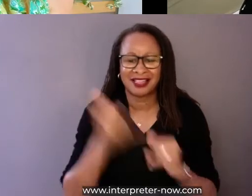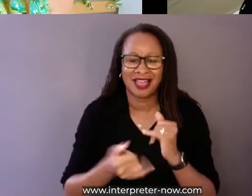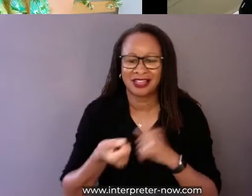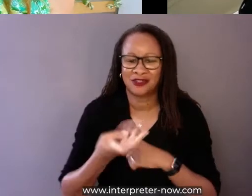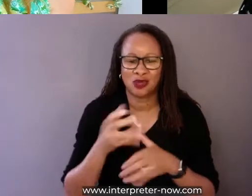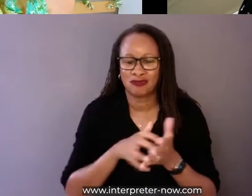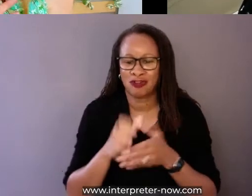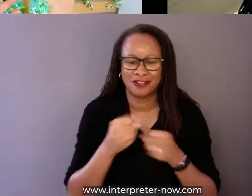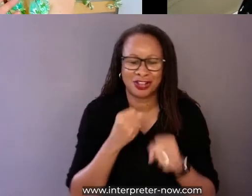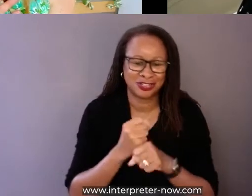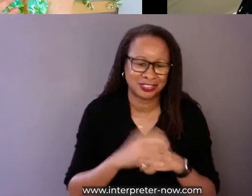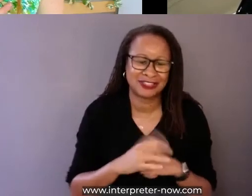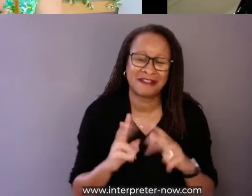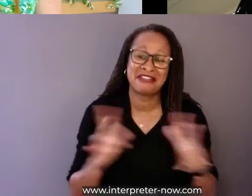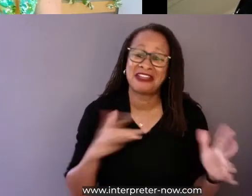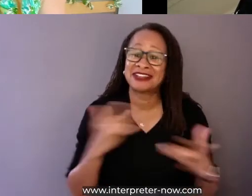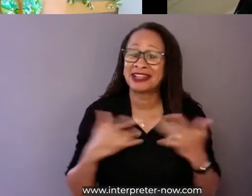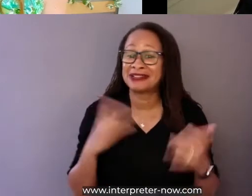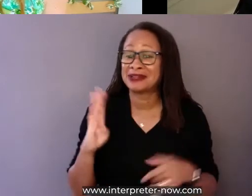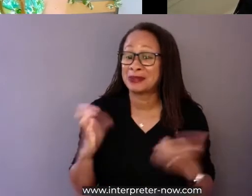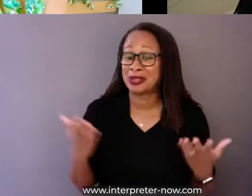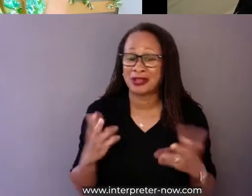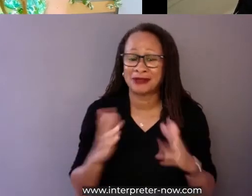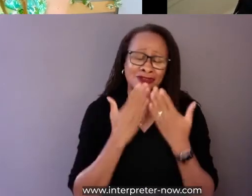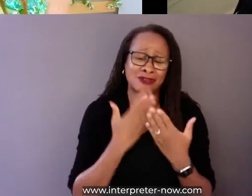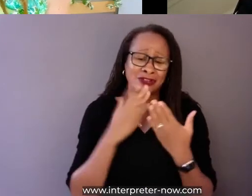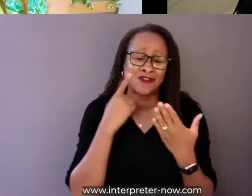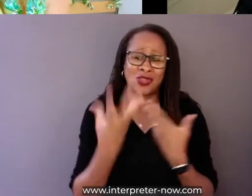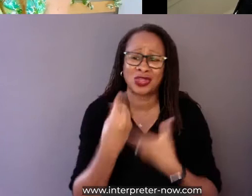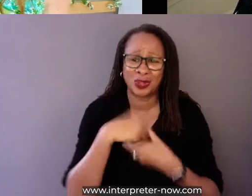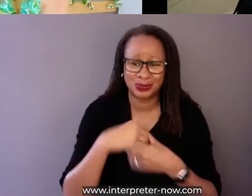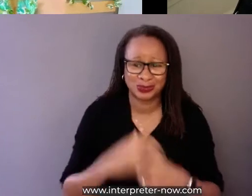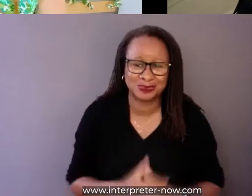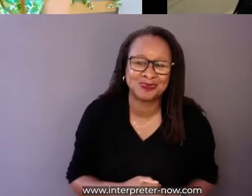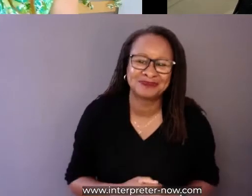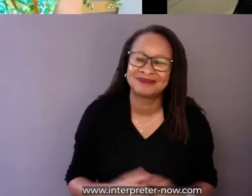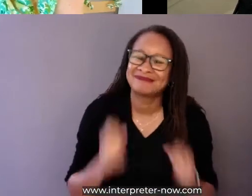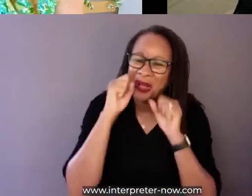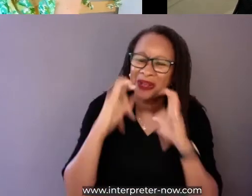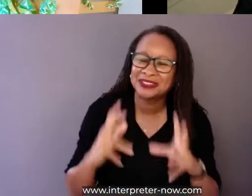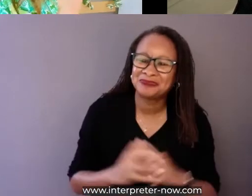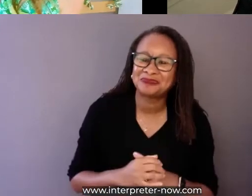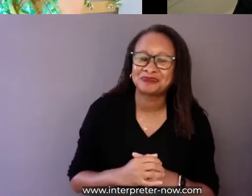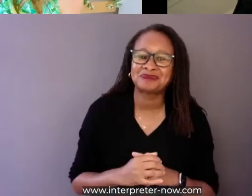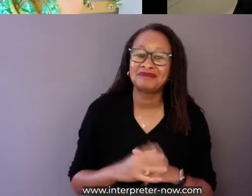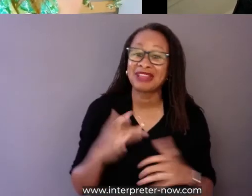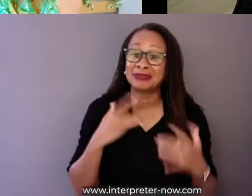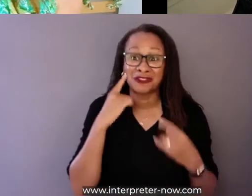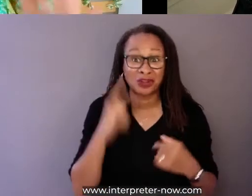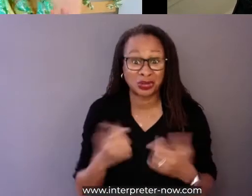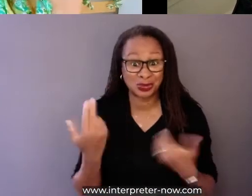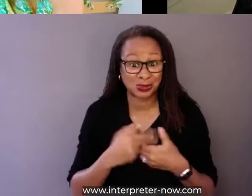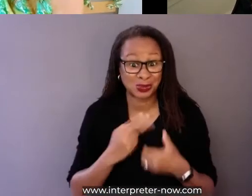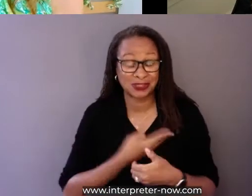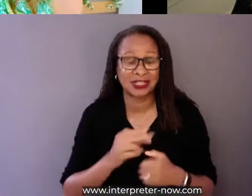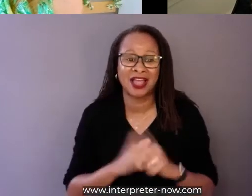here. So I'm really excited to be here, and I'm so grateful for the inclusion. Oh, awesome. I'm excited for you to be here. And of course,